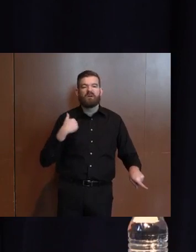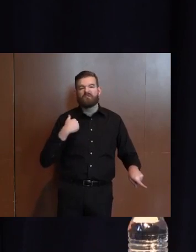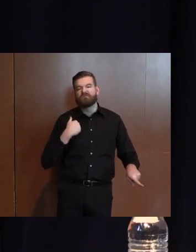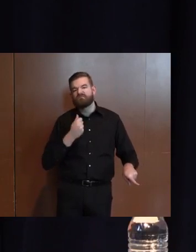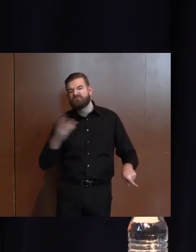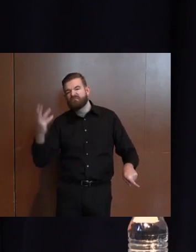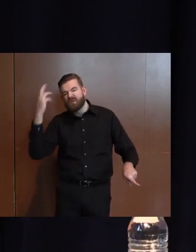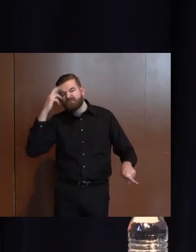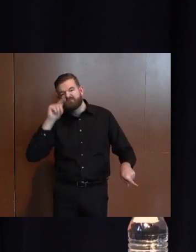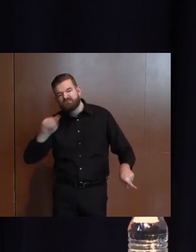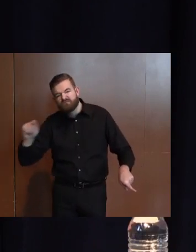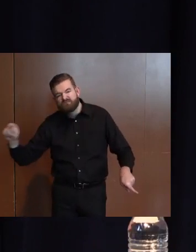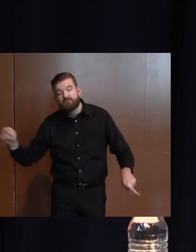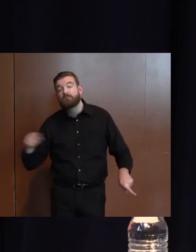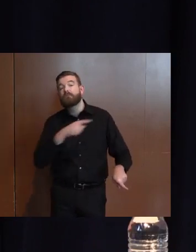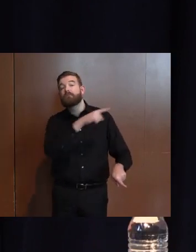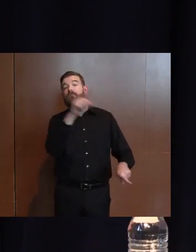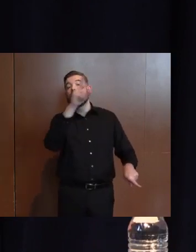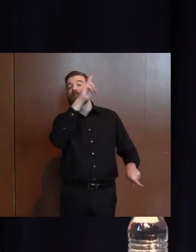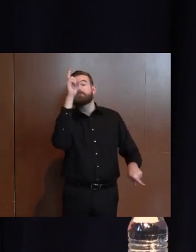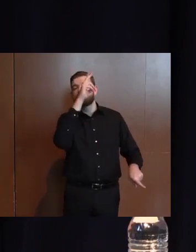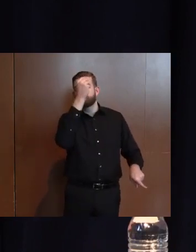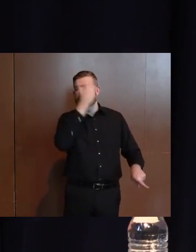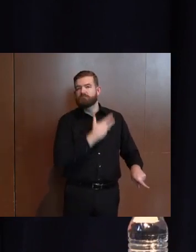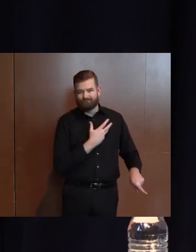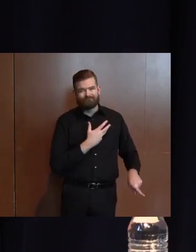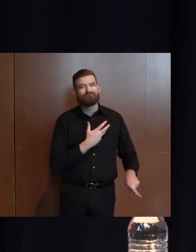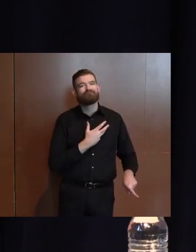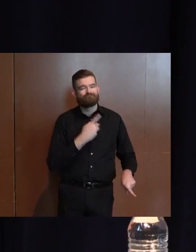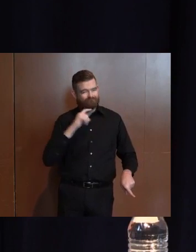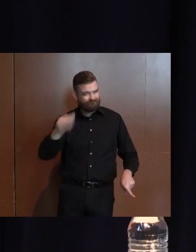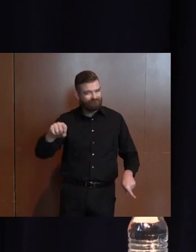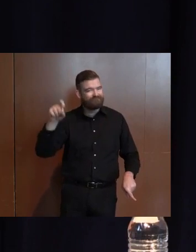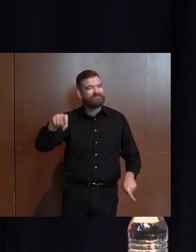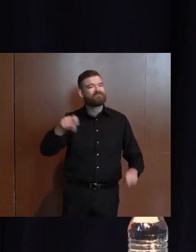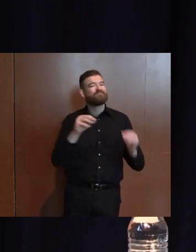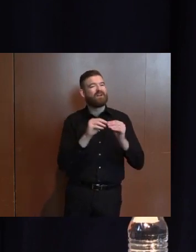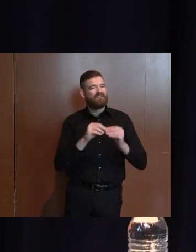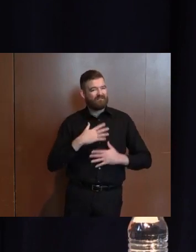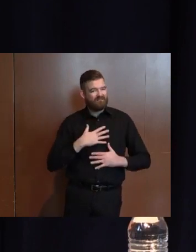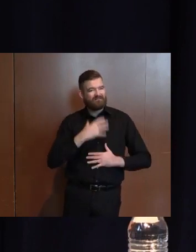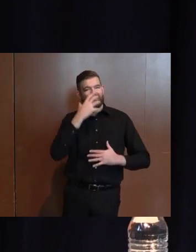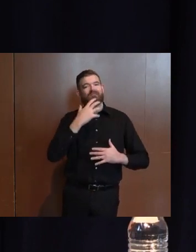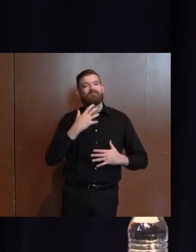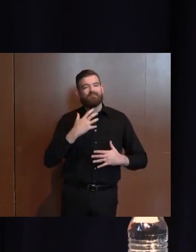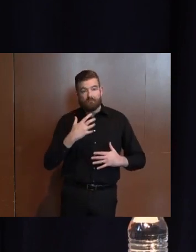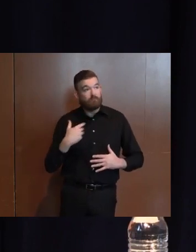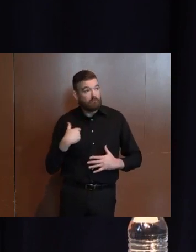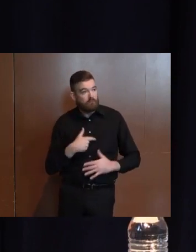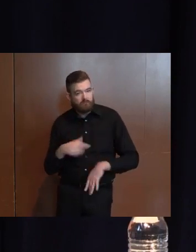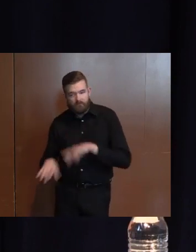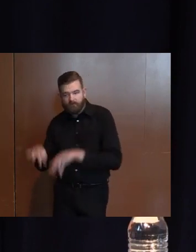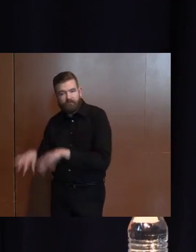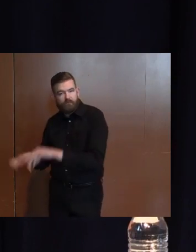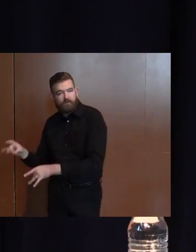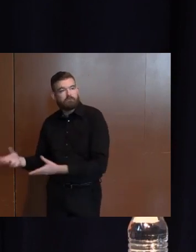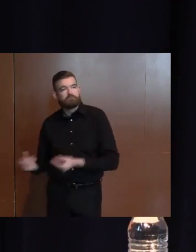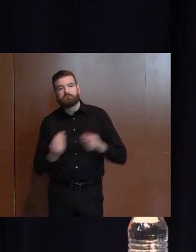they required ventilators. We were able to support those needs. Based on the